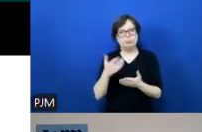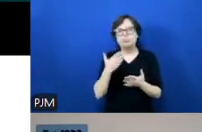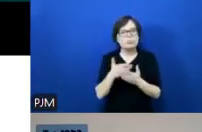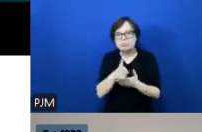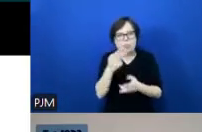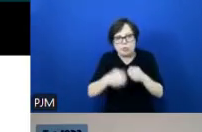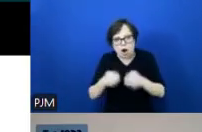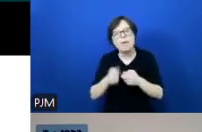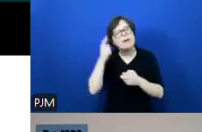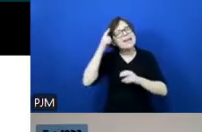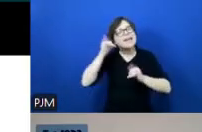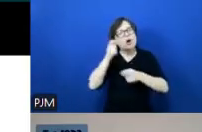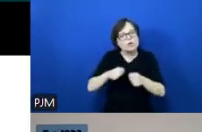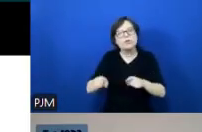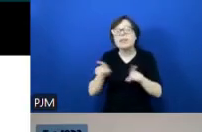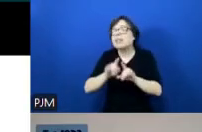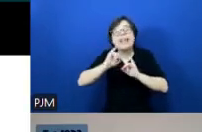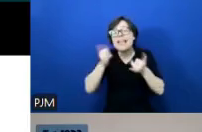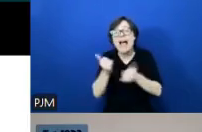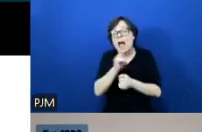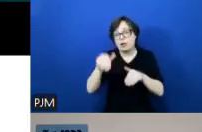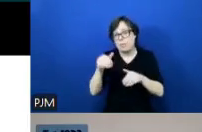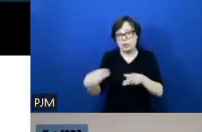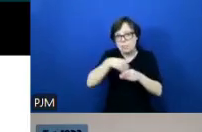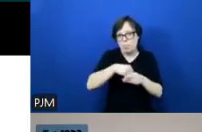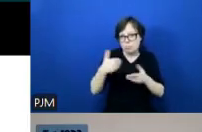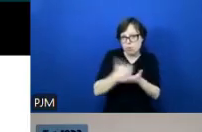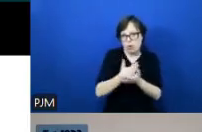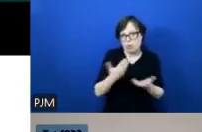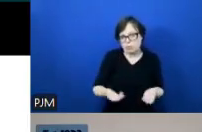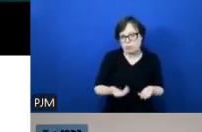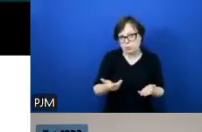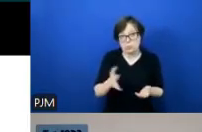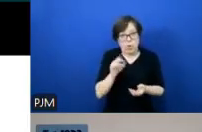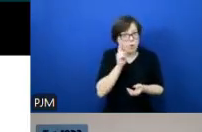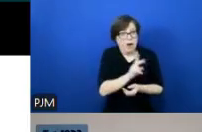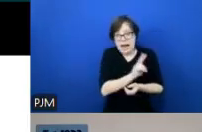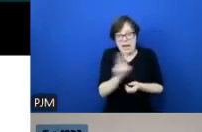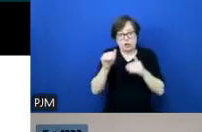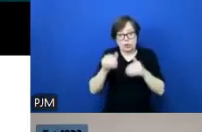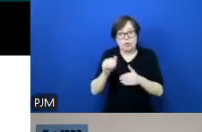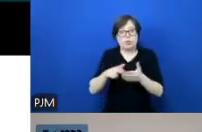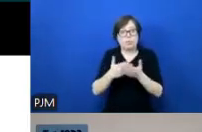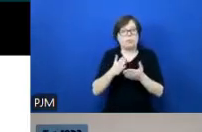their level of awareness, understanding, to show them how everybody can participate, because everybody can